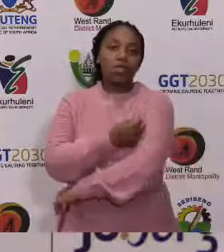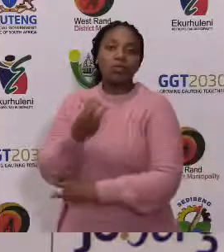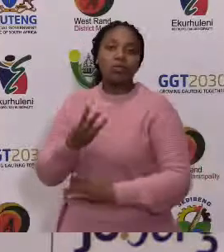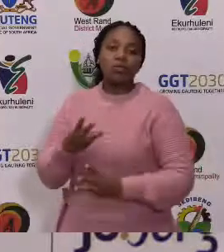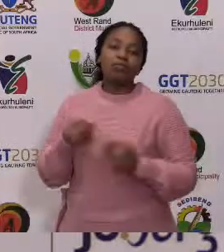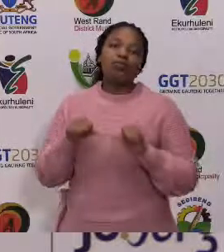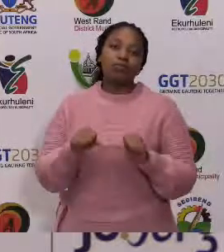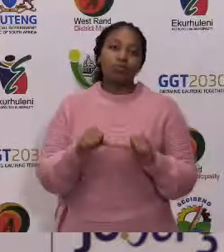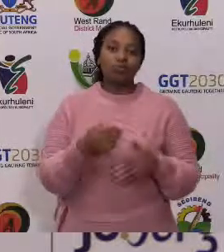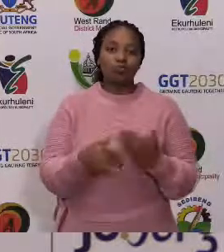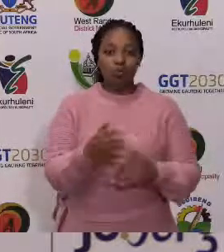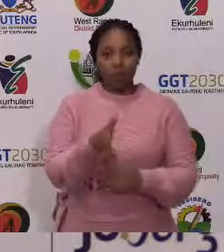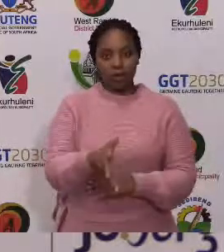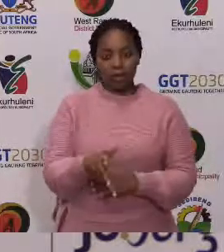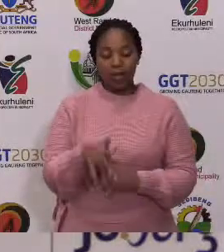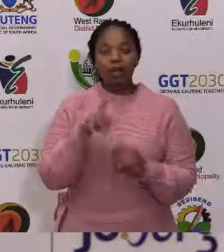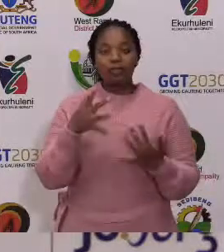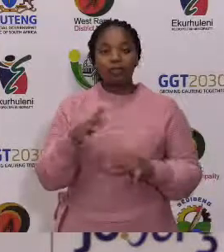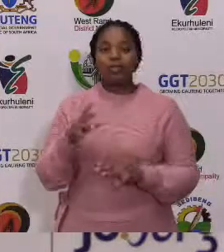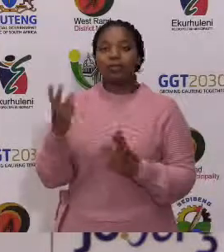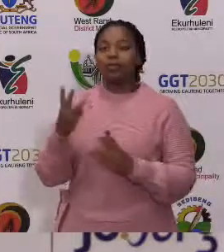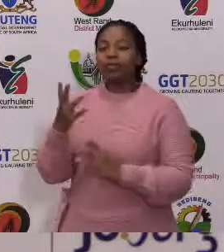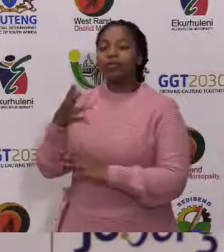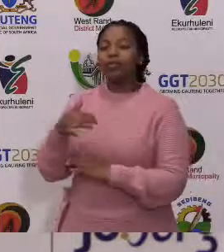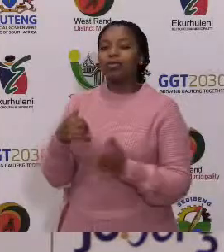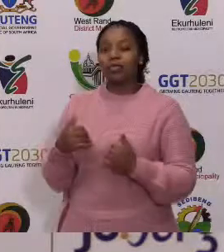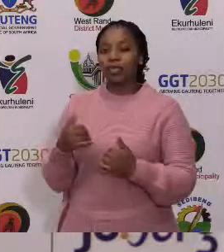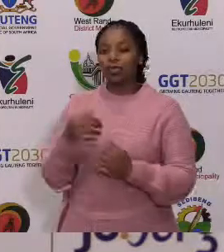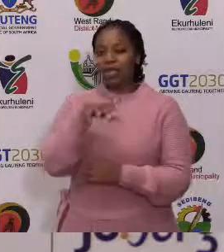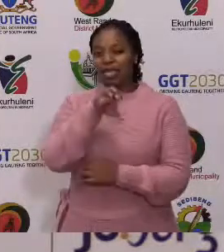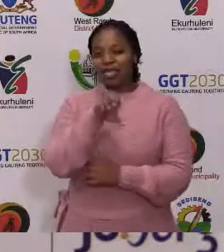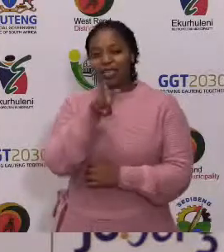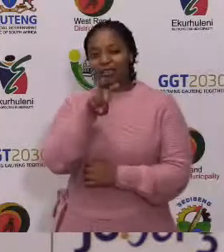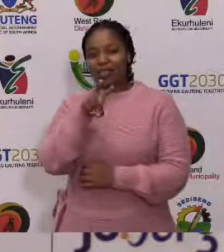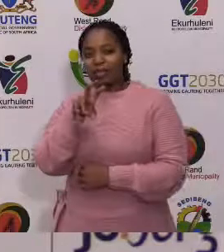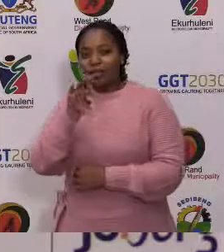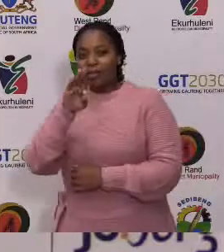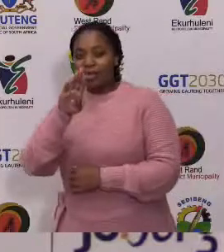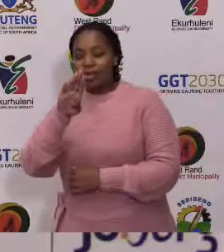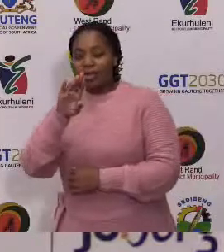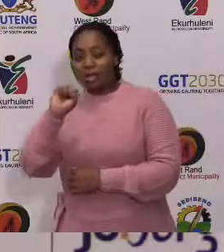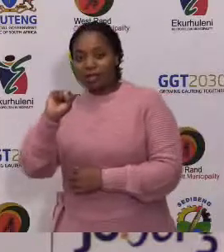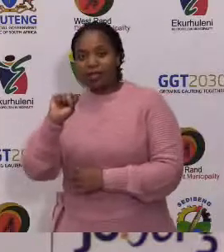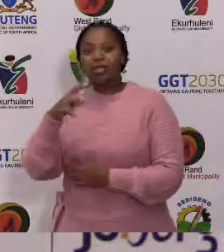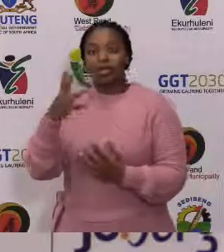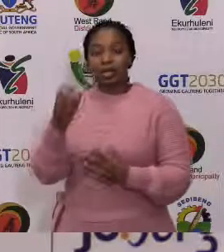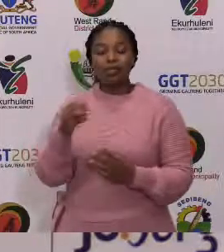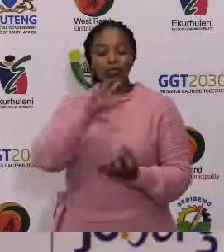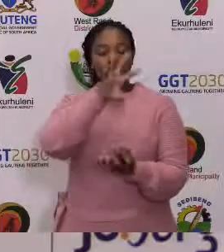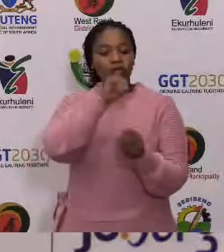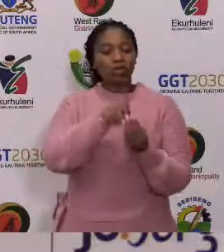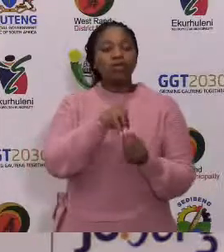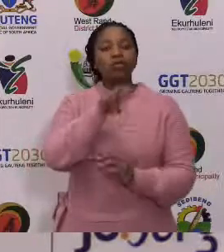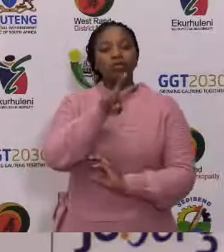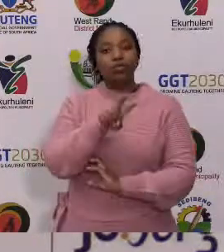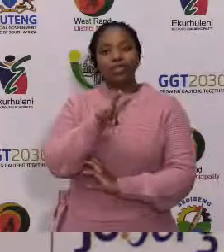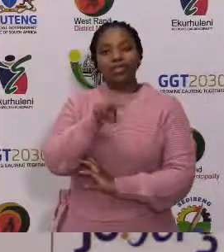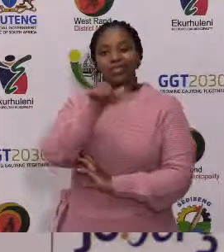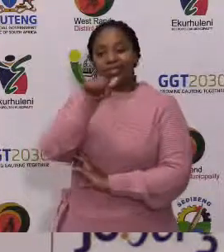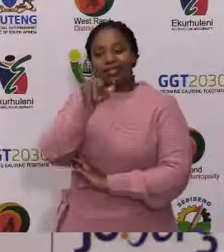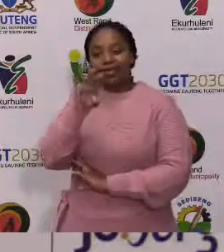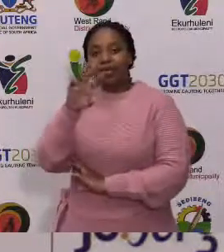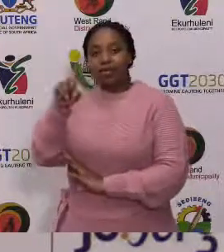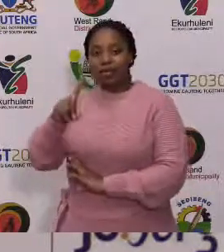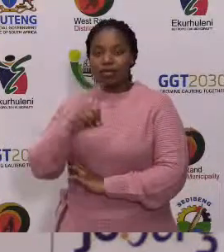we've registered on the EVDS out of the total of 626,000 that have been